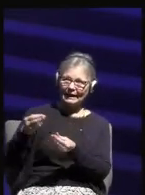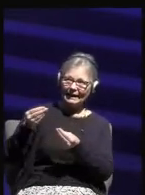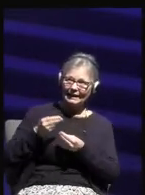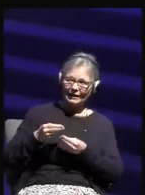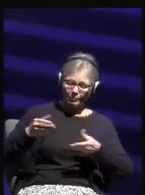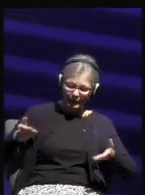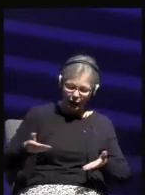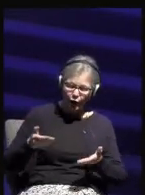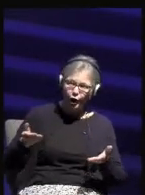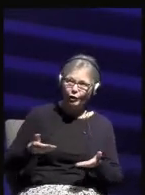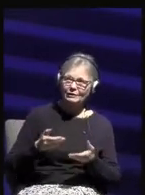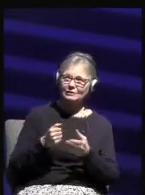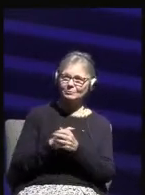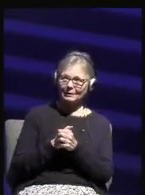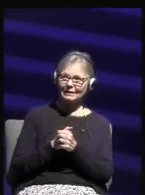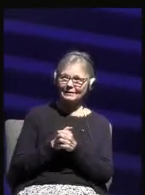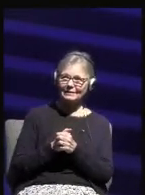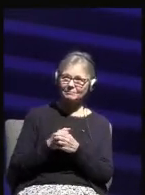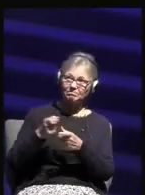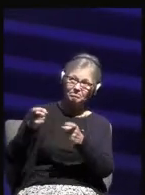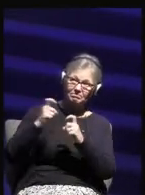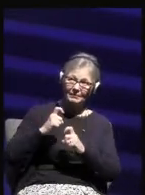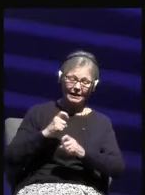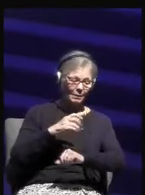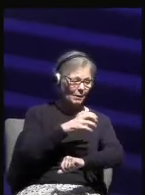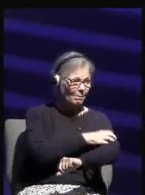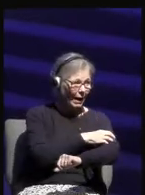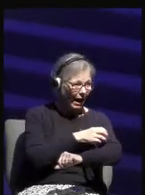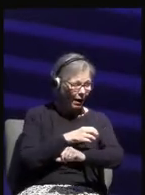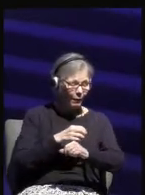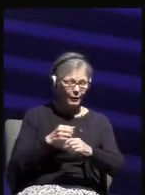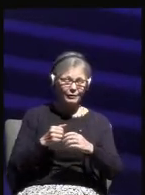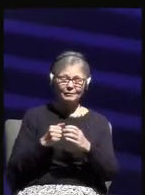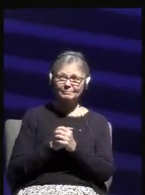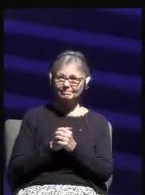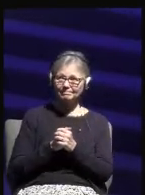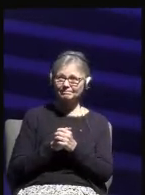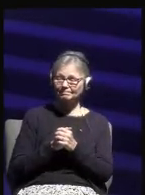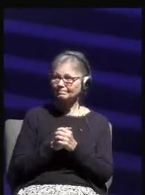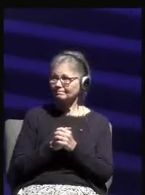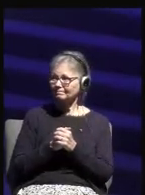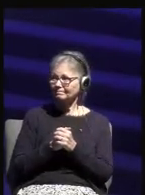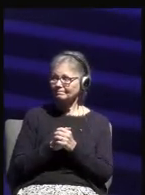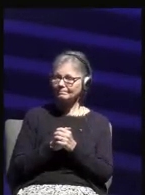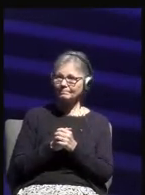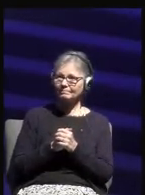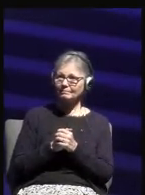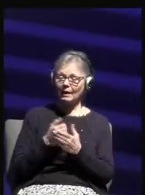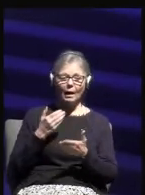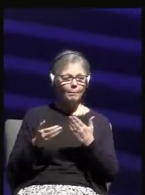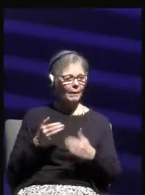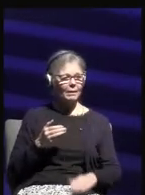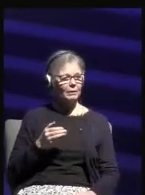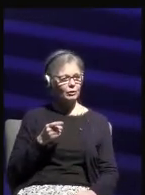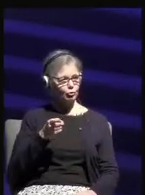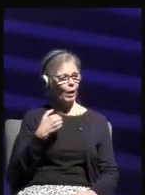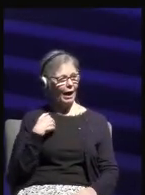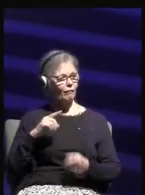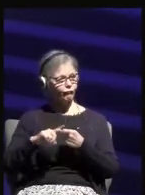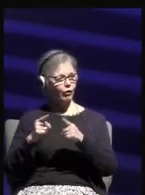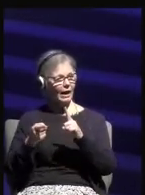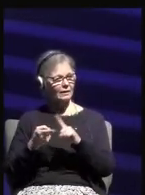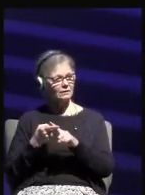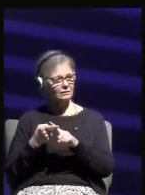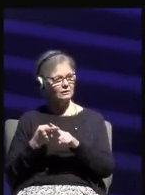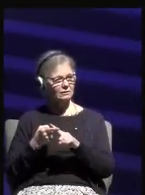can receive. There is power that you can live in. You may have a friend in your life, but I want you to know,